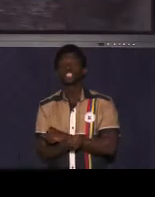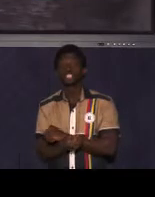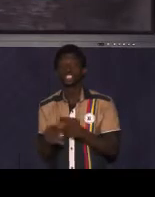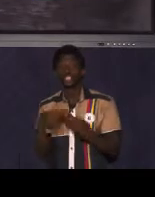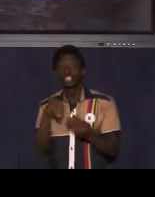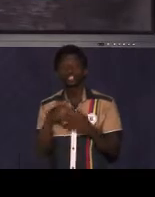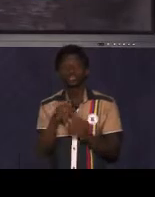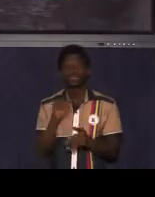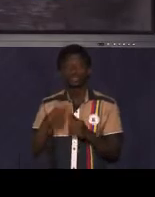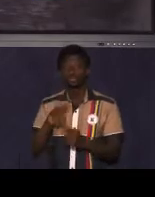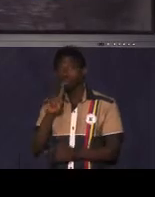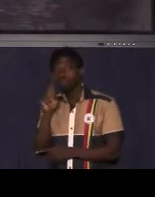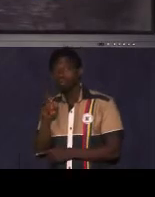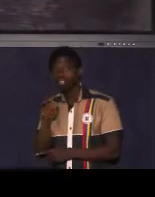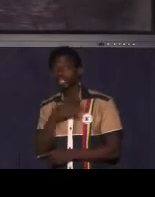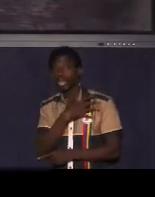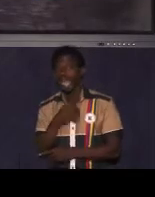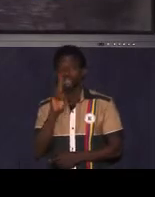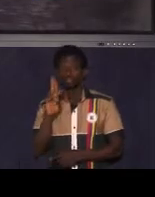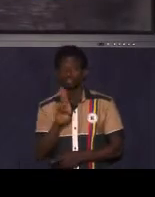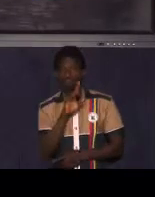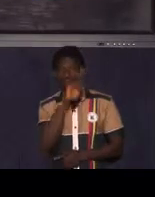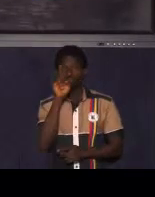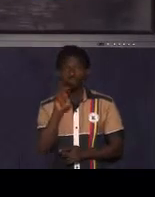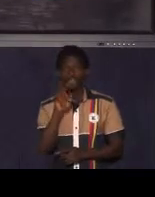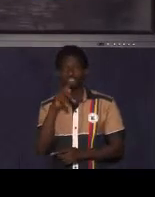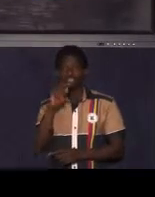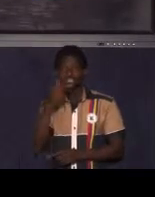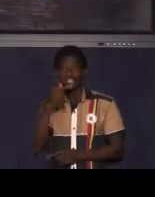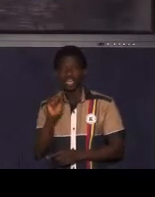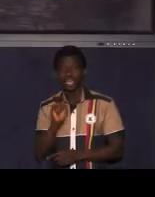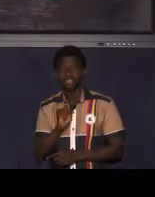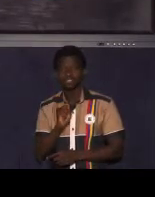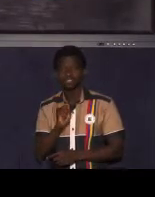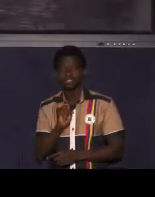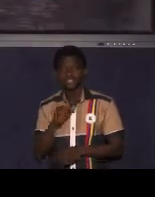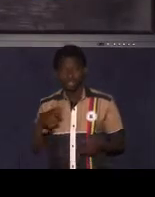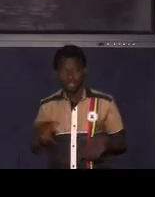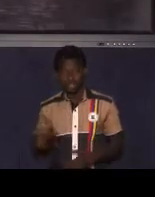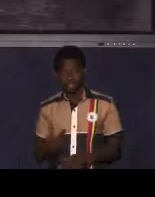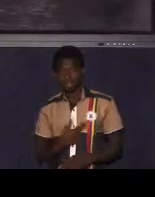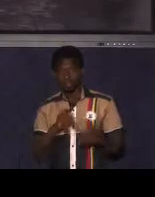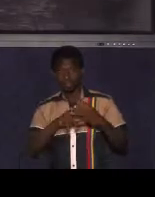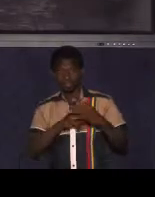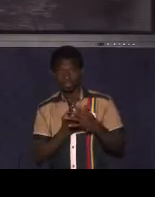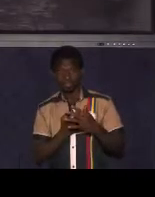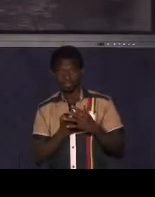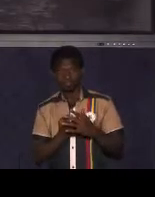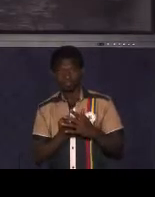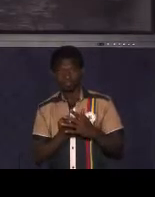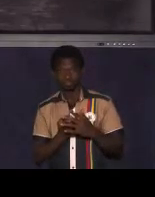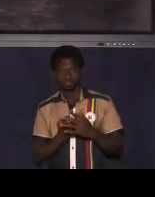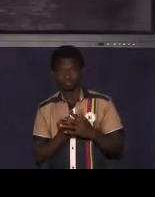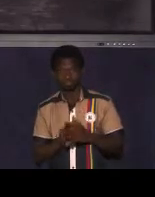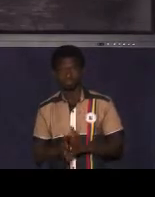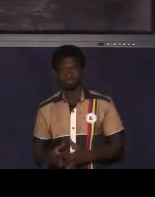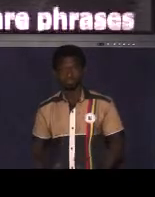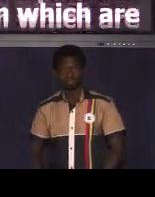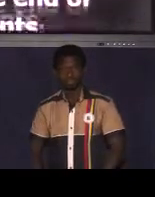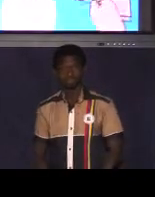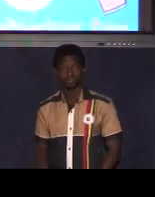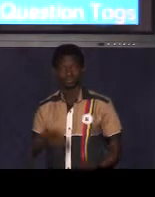change statements to questions and use question tags. Let's begin.